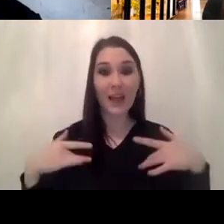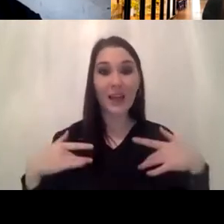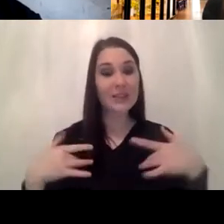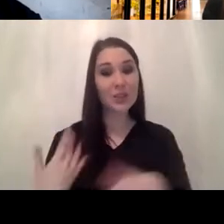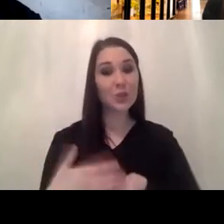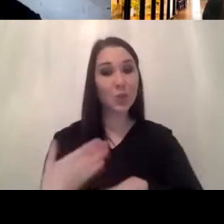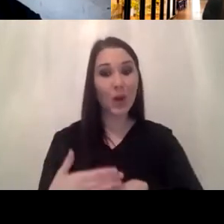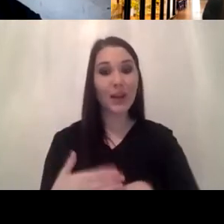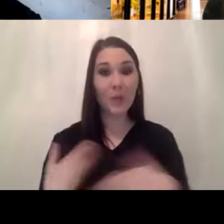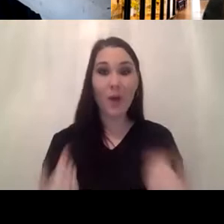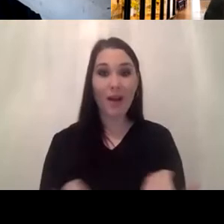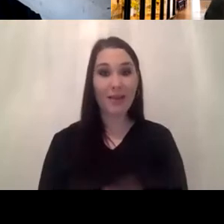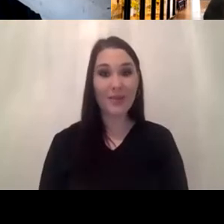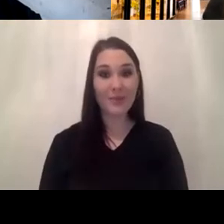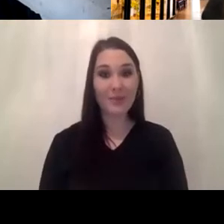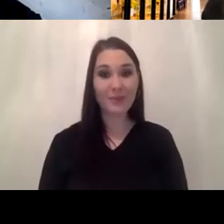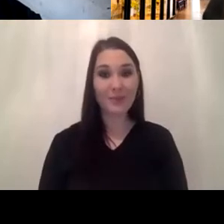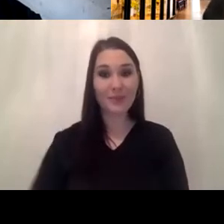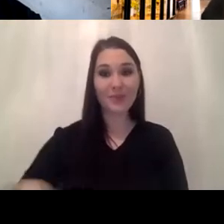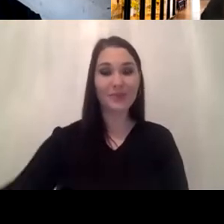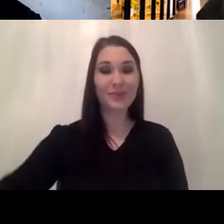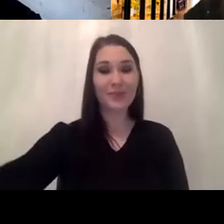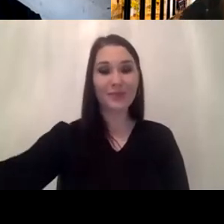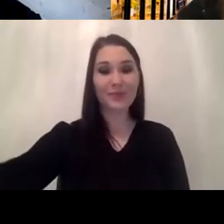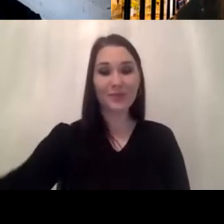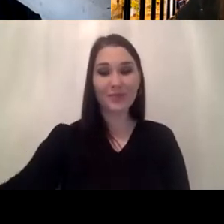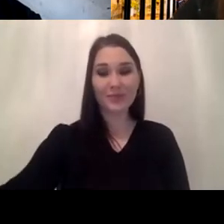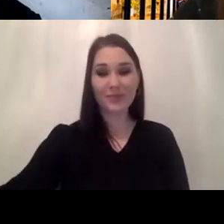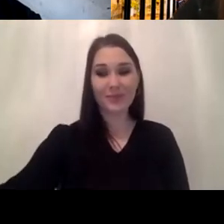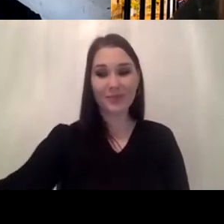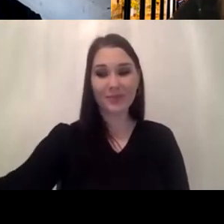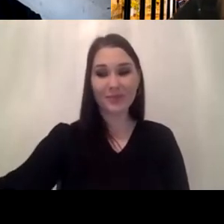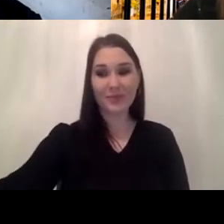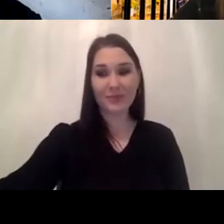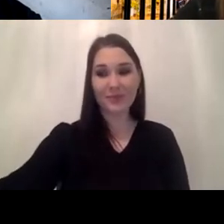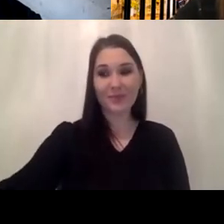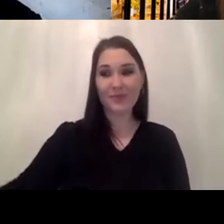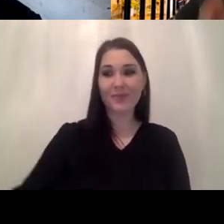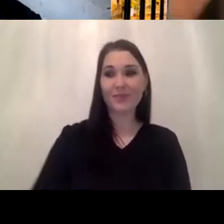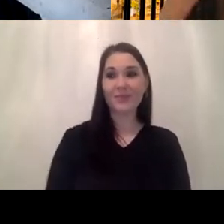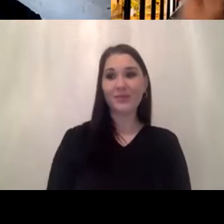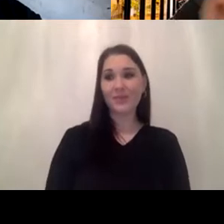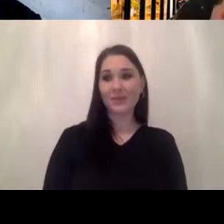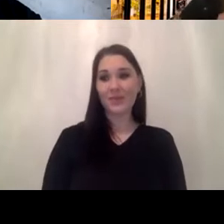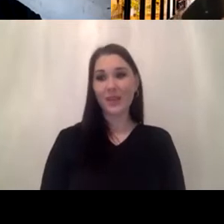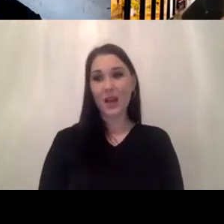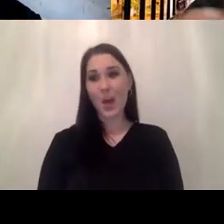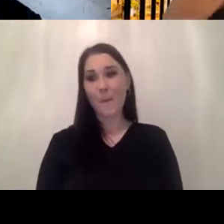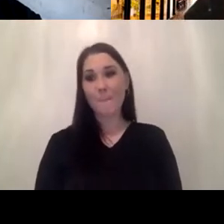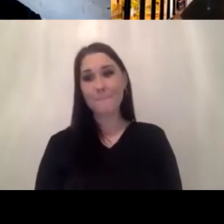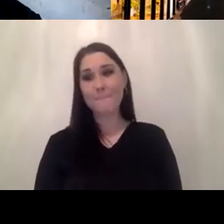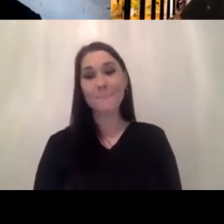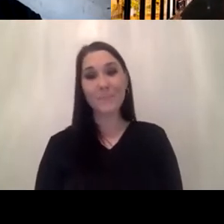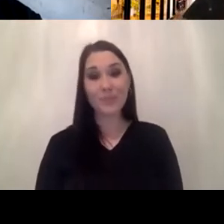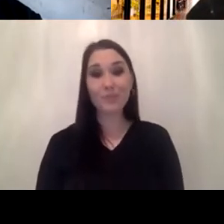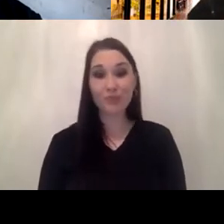well. It's lots of learning and iteration, isn't it? Initially, when we translated kind of typical icebreaker to